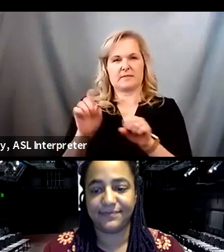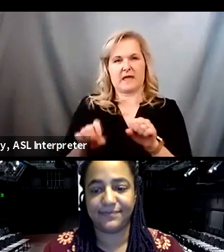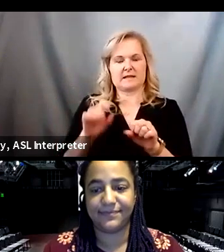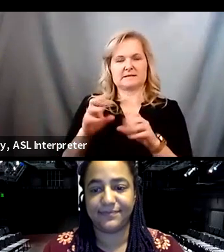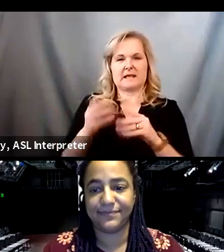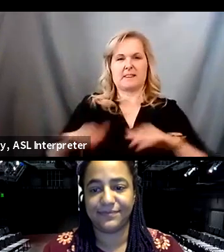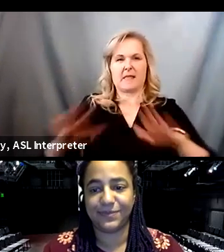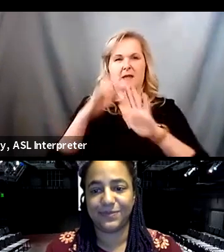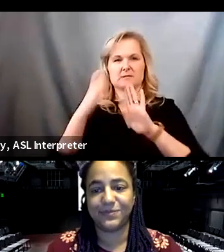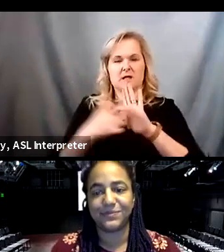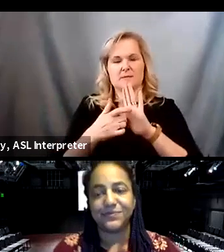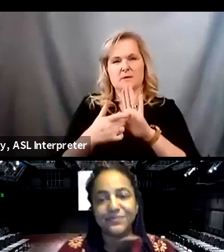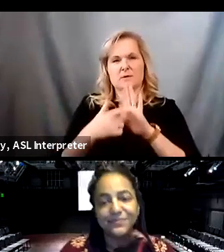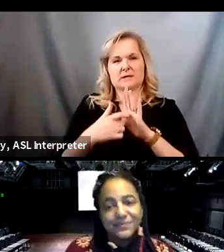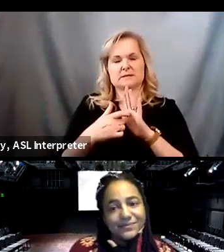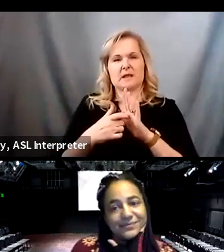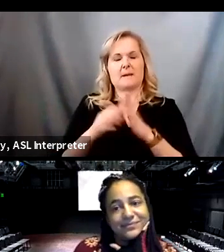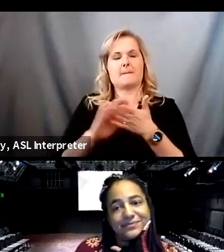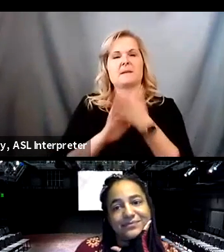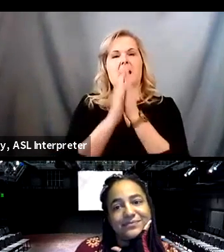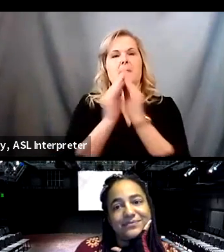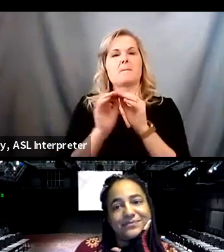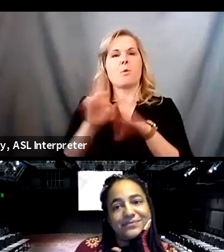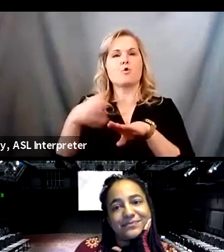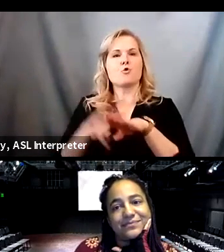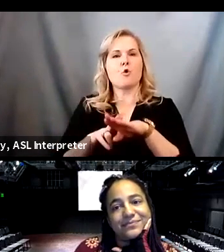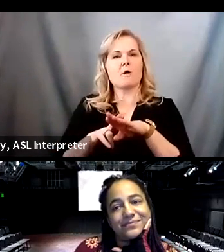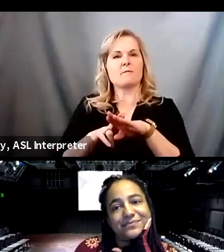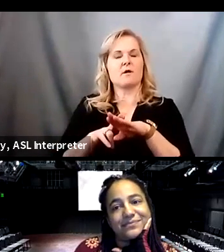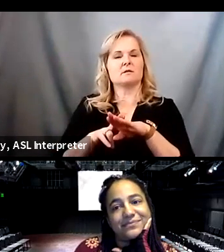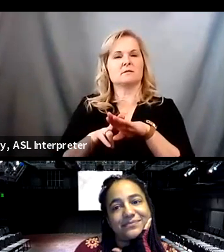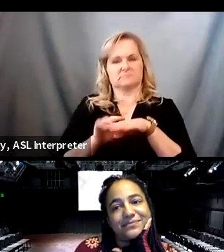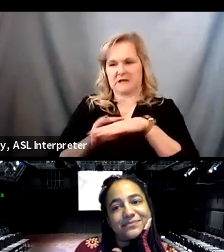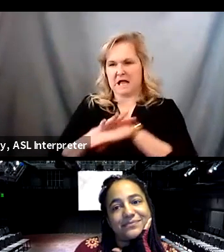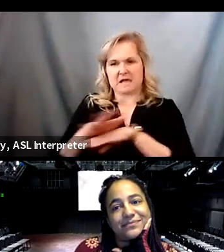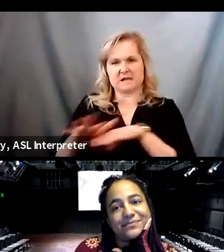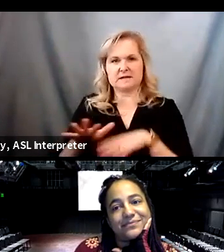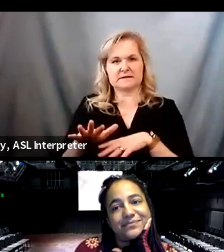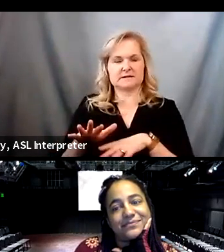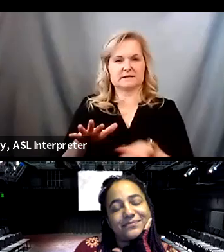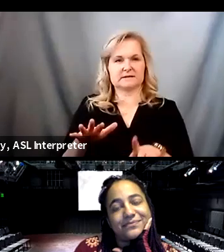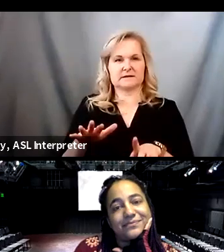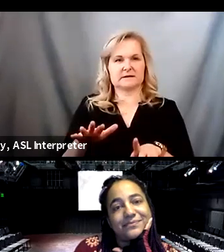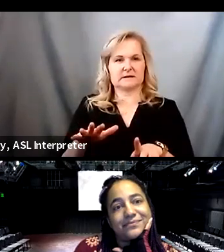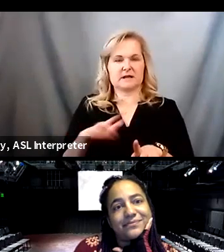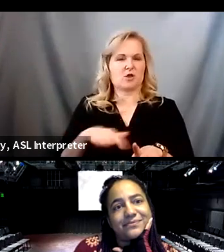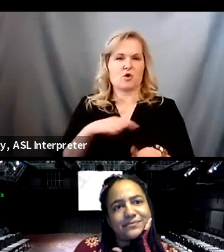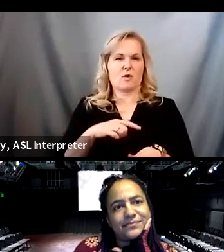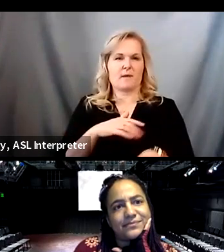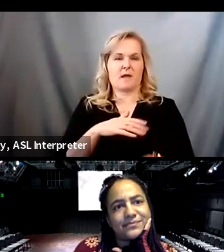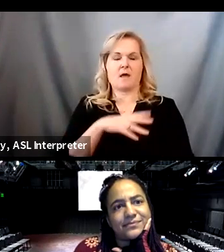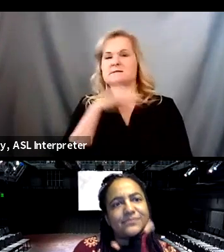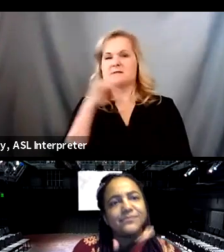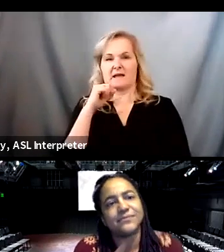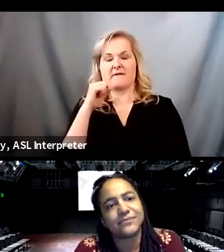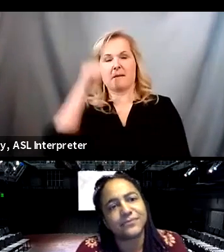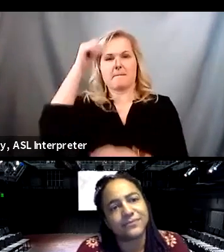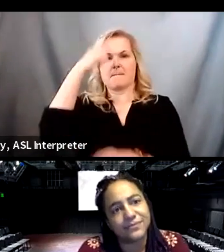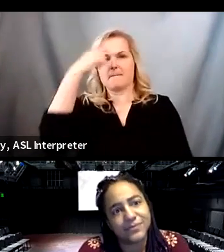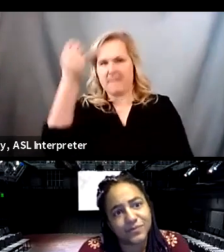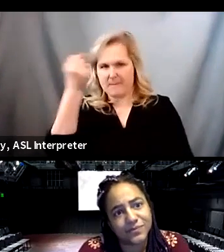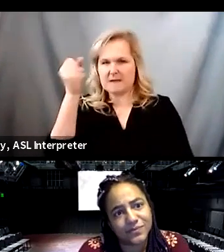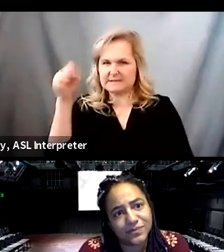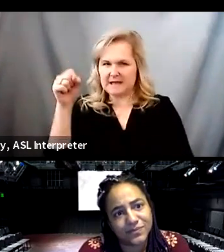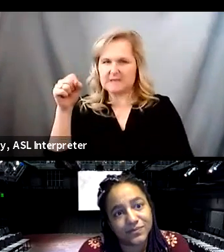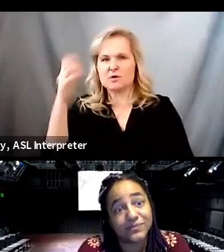be normalized in every single thing that you do. You get so sick of it, you won't be memorized, hooray. But that's not where it ends.